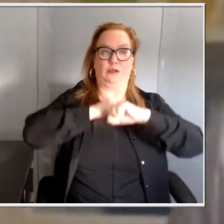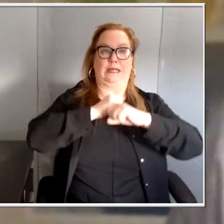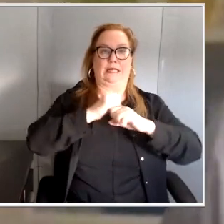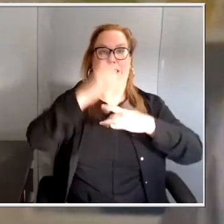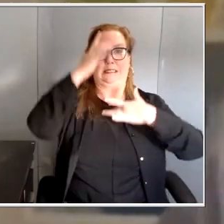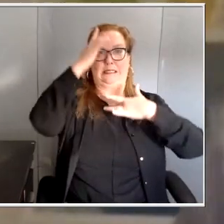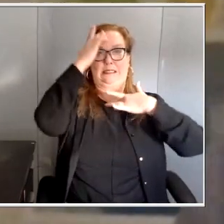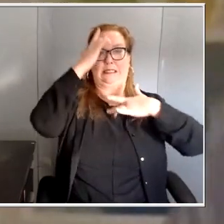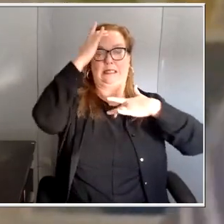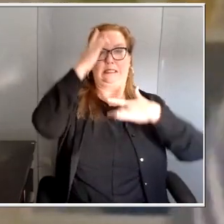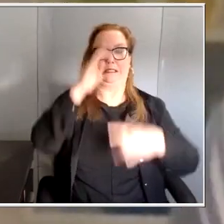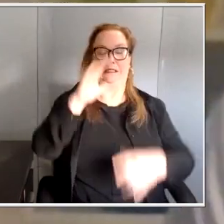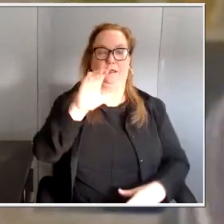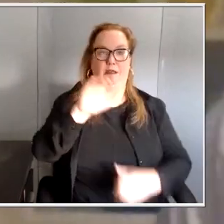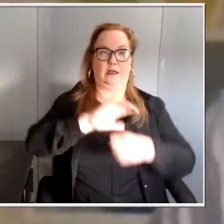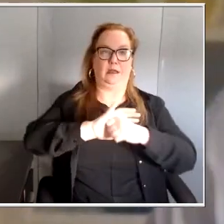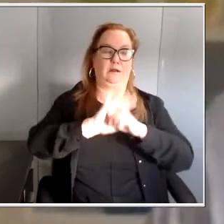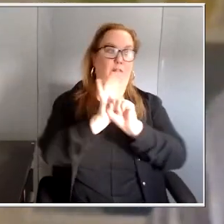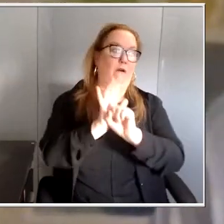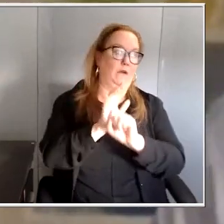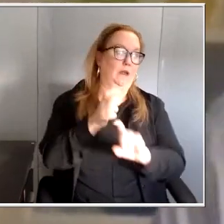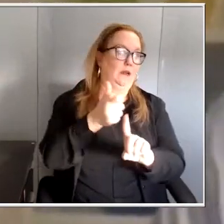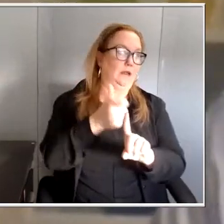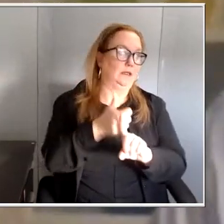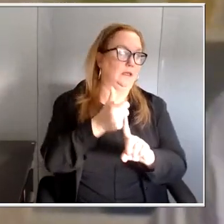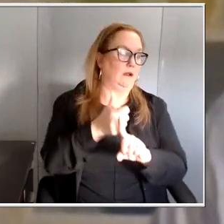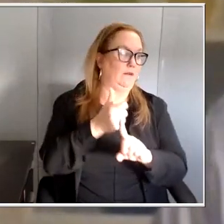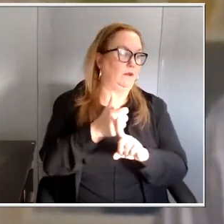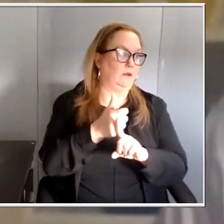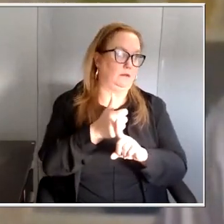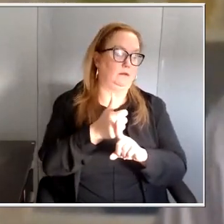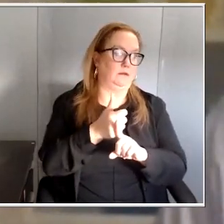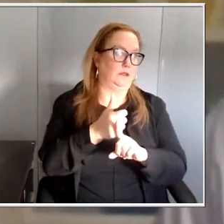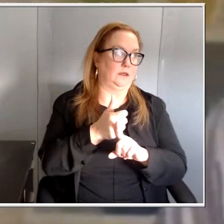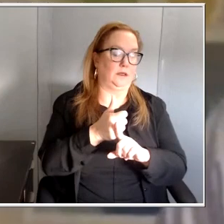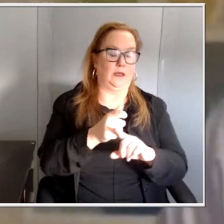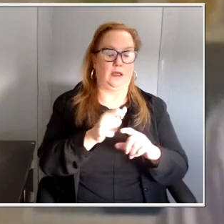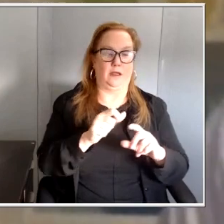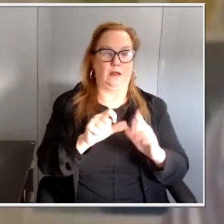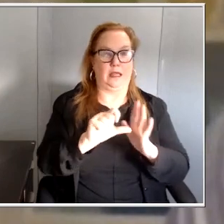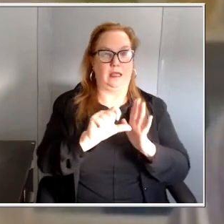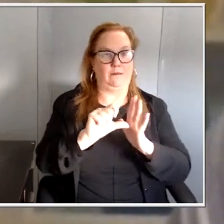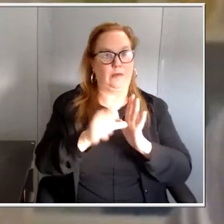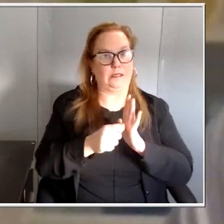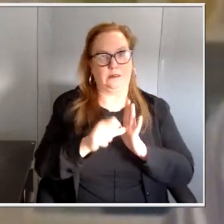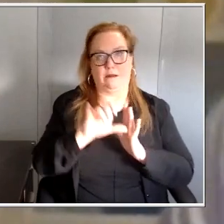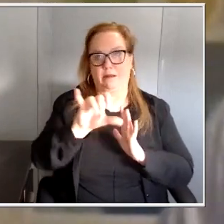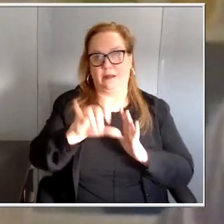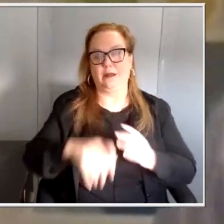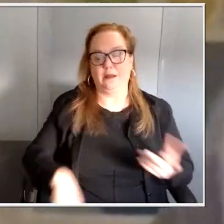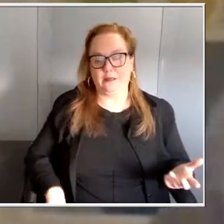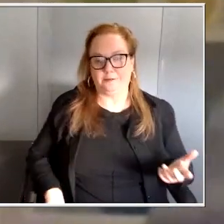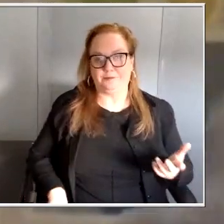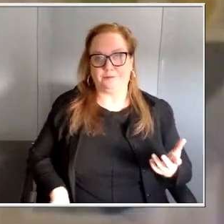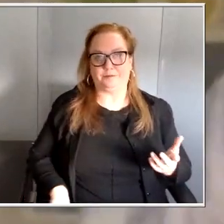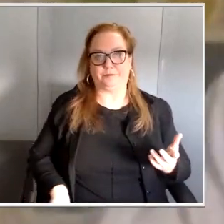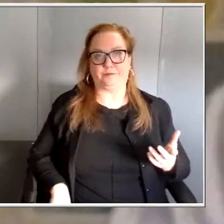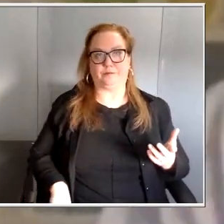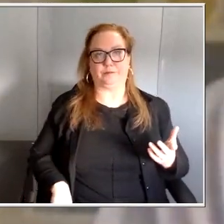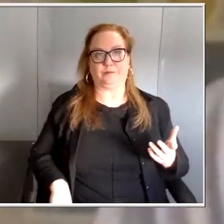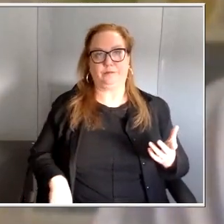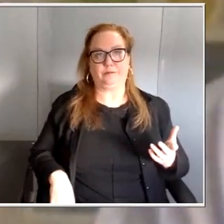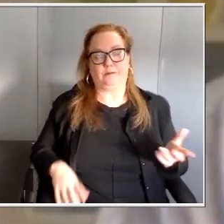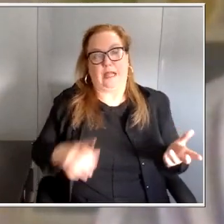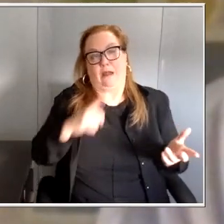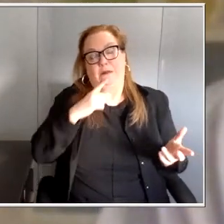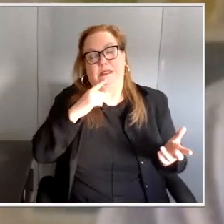the COVID was an exclamation point on the end of that. But from the cheap seats, I will just